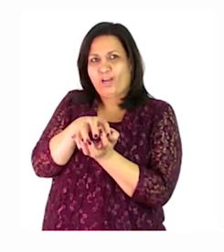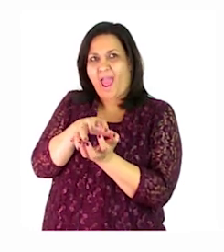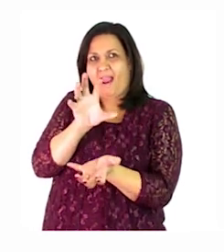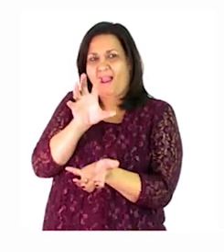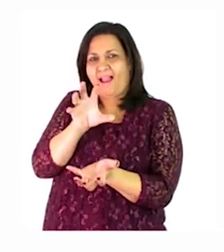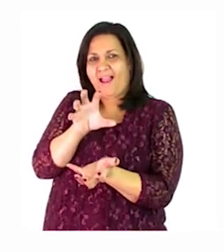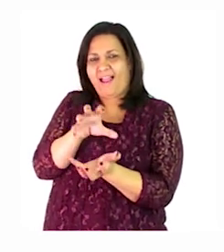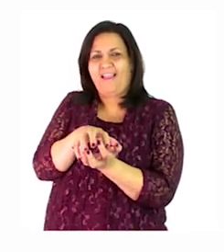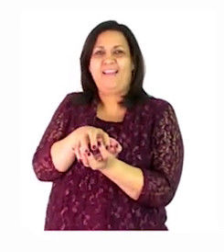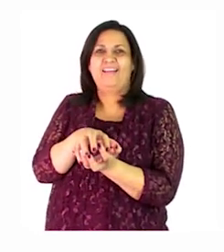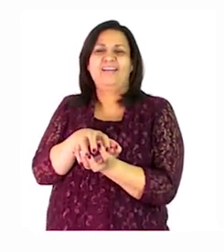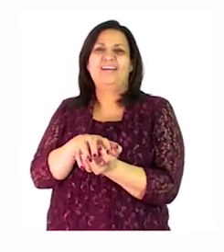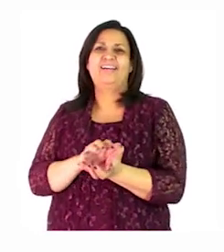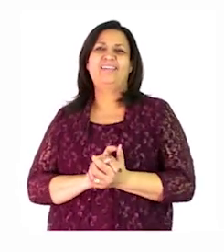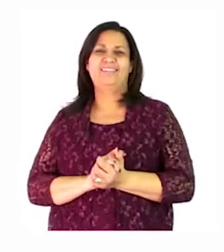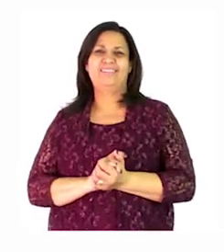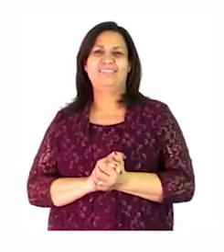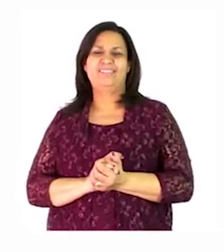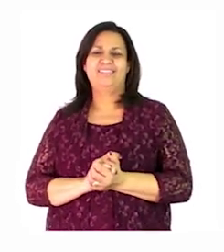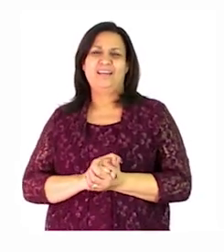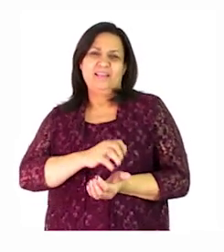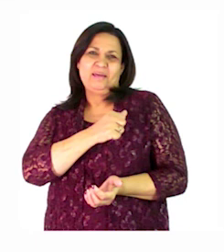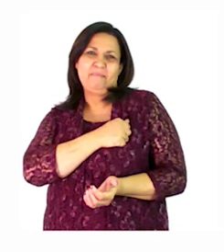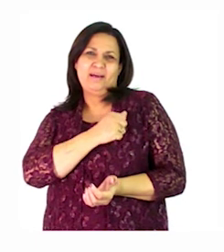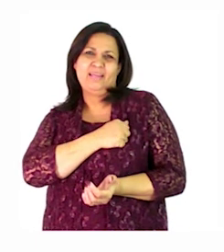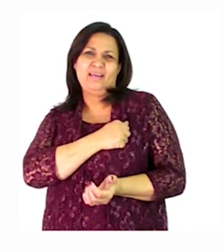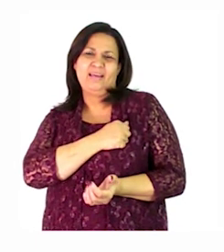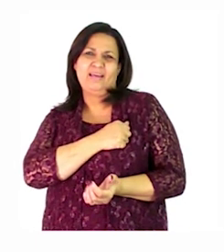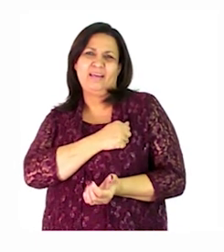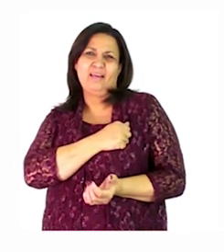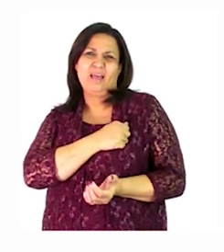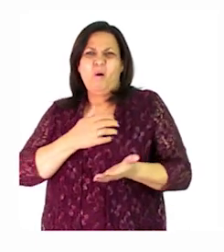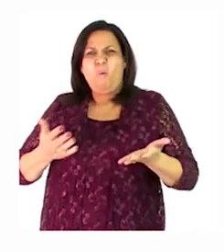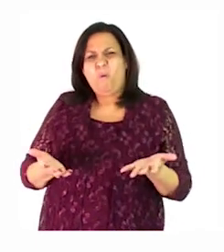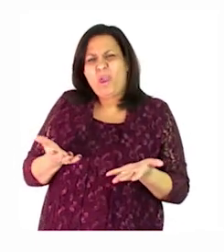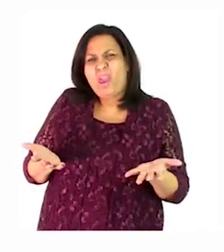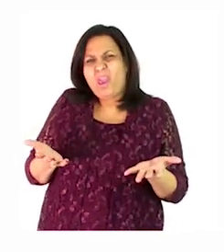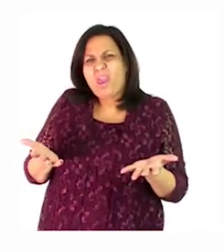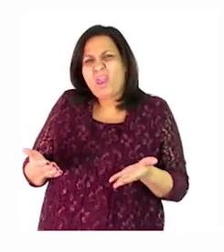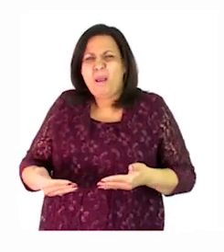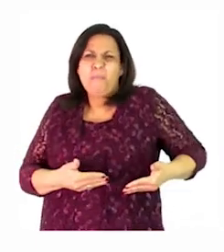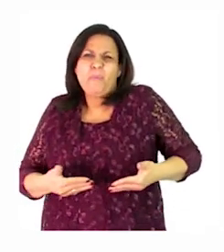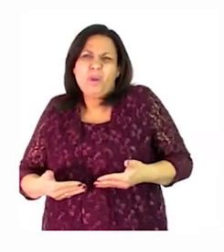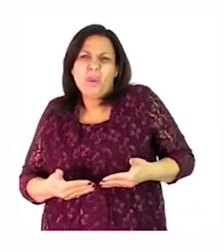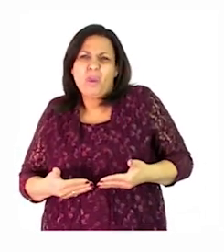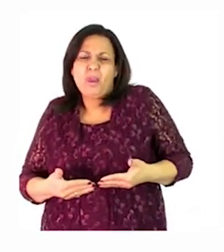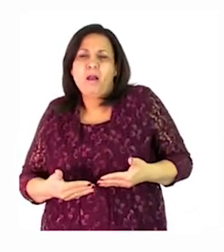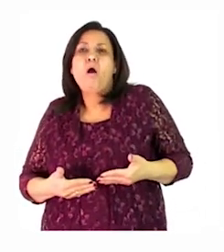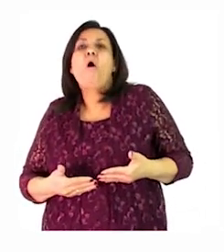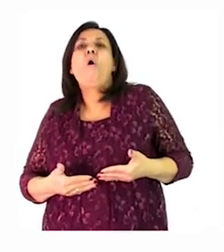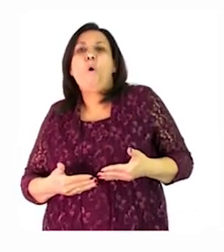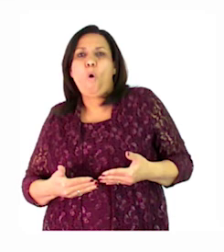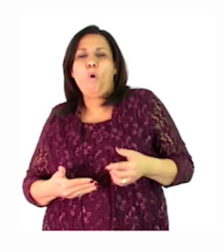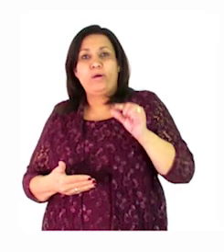we have Ellie the alligator. He lost his son. Can you